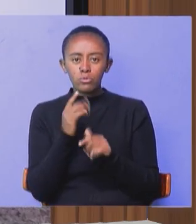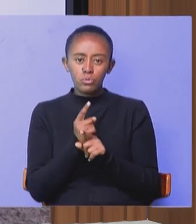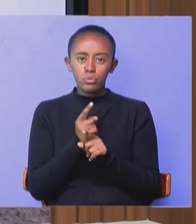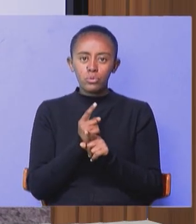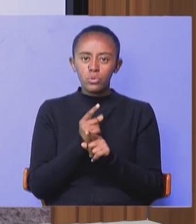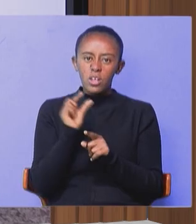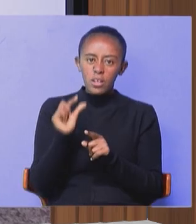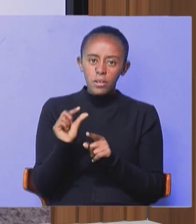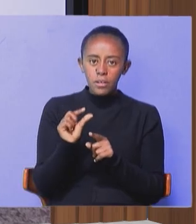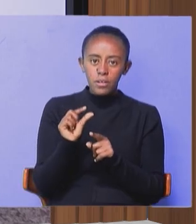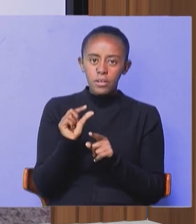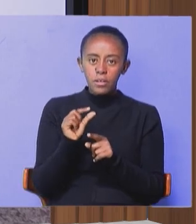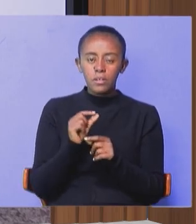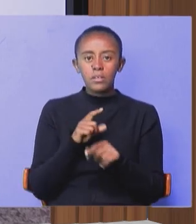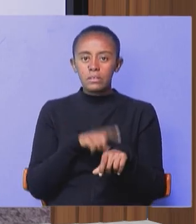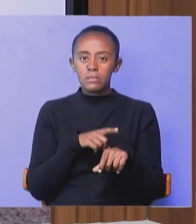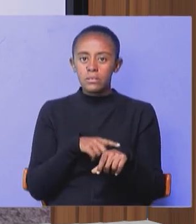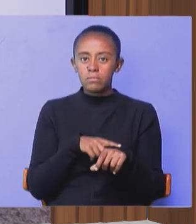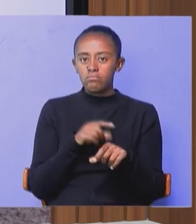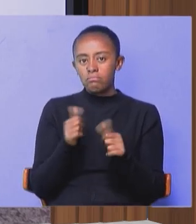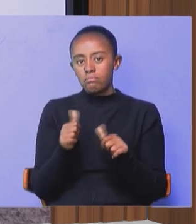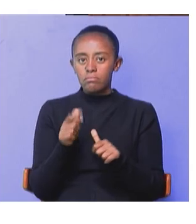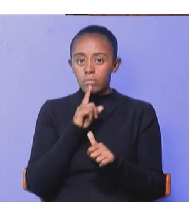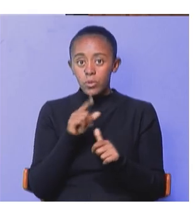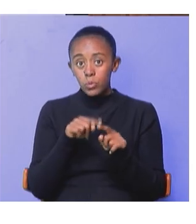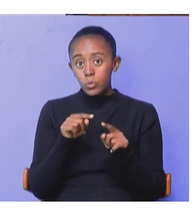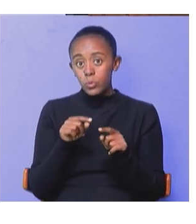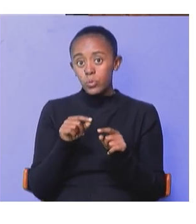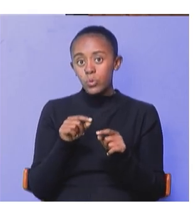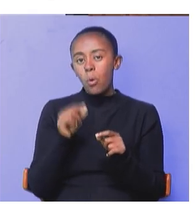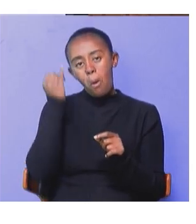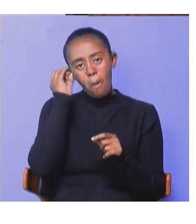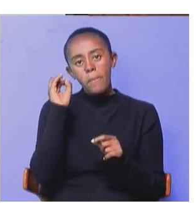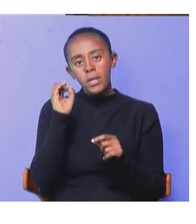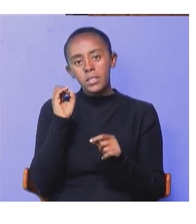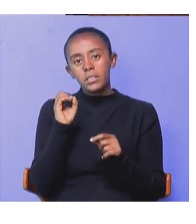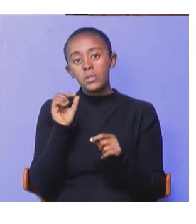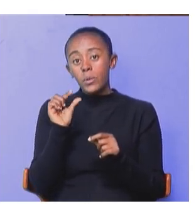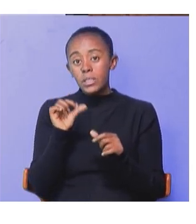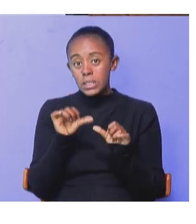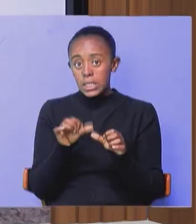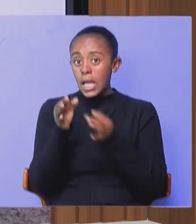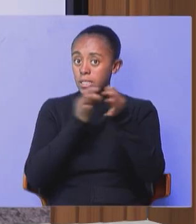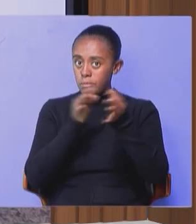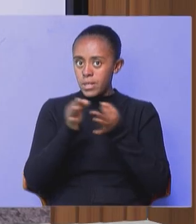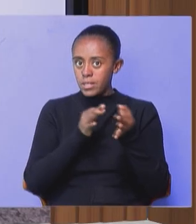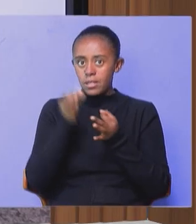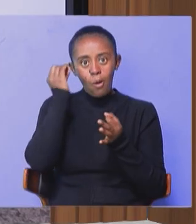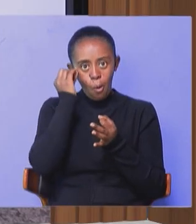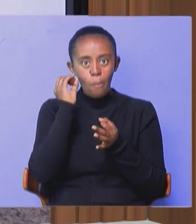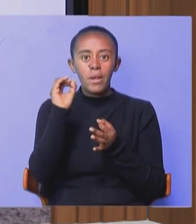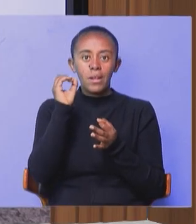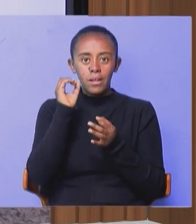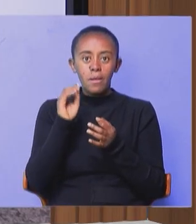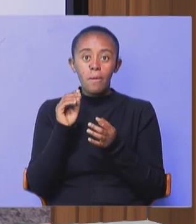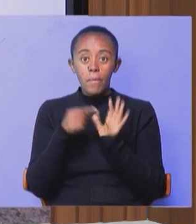a little bit of reluctance there, but you're still giving the opinion. You are still expressing your opinion